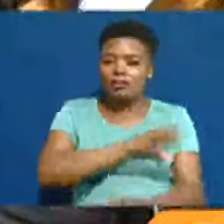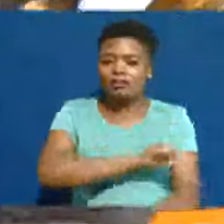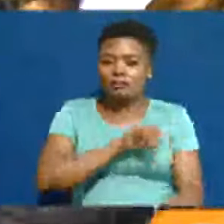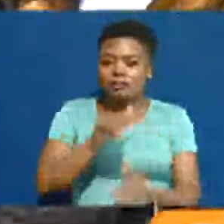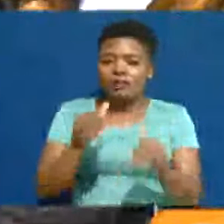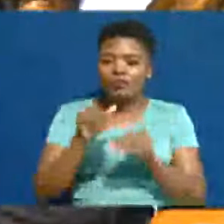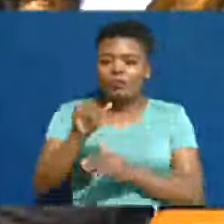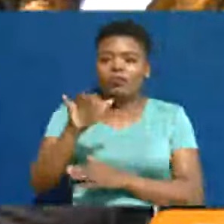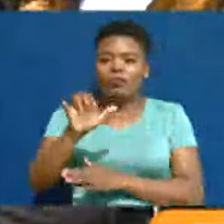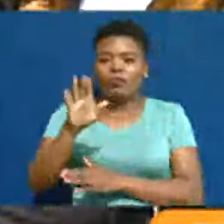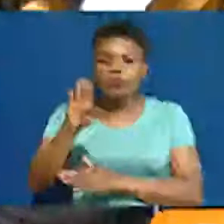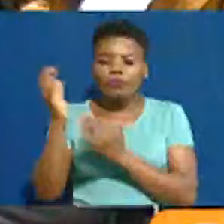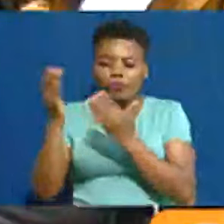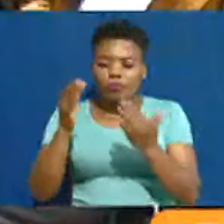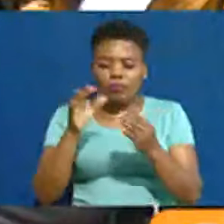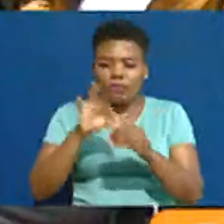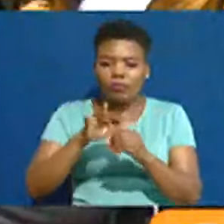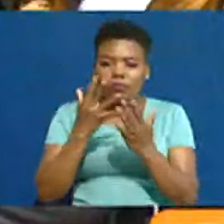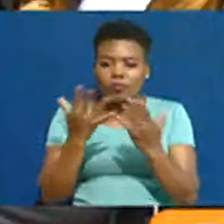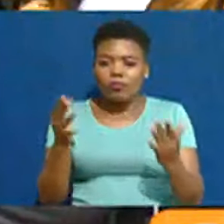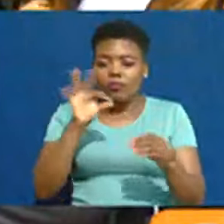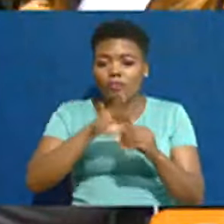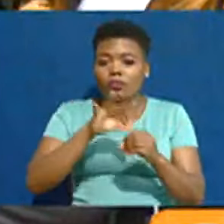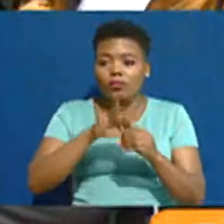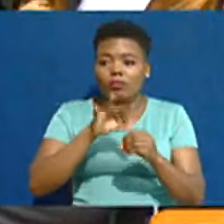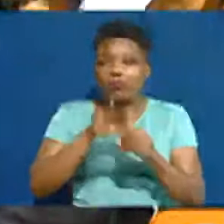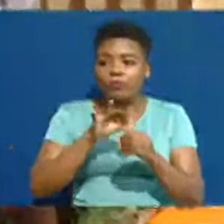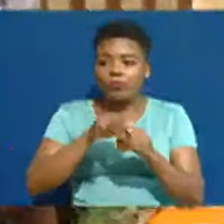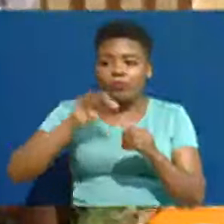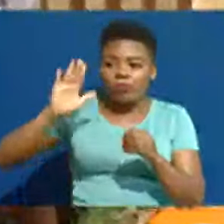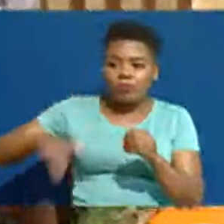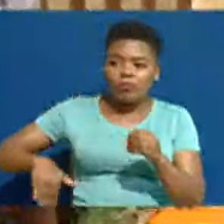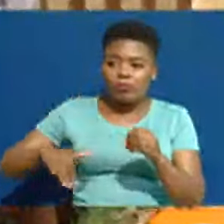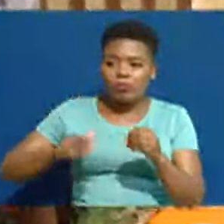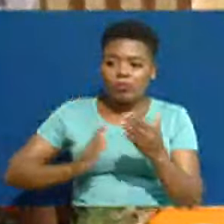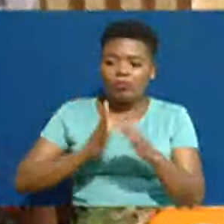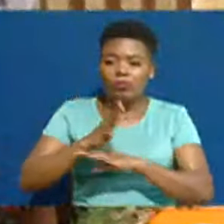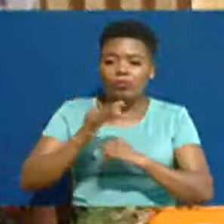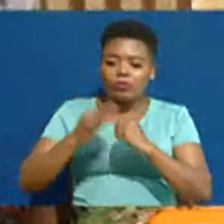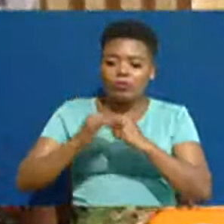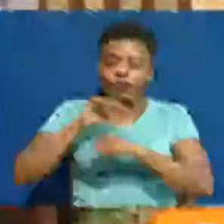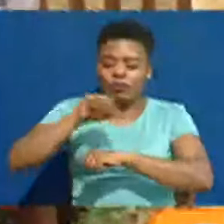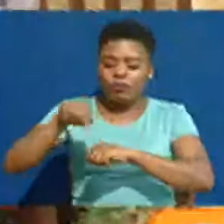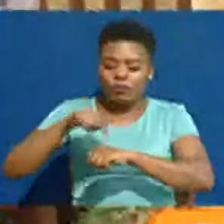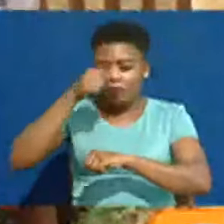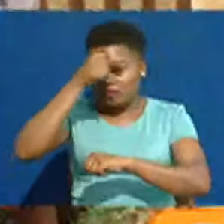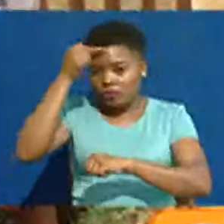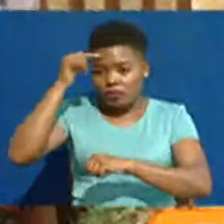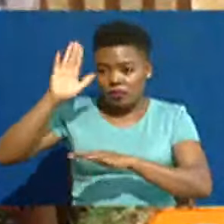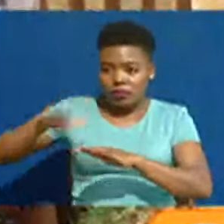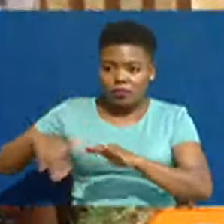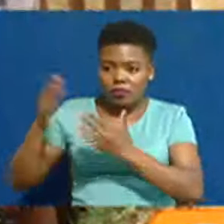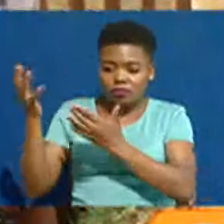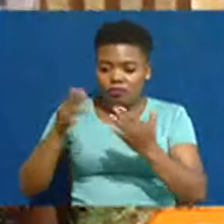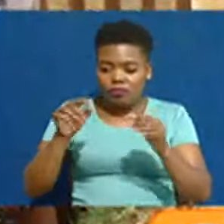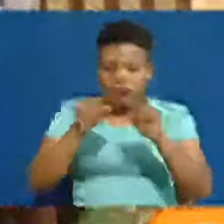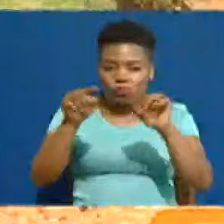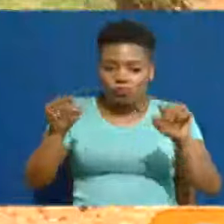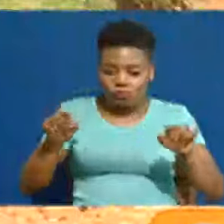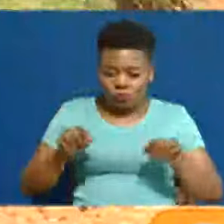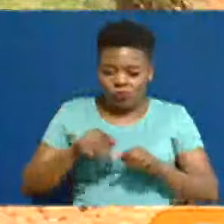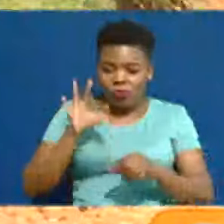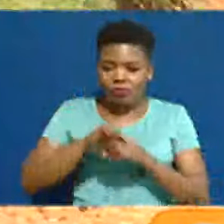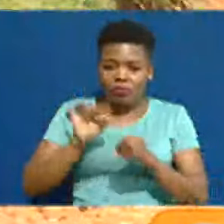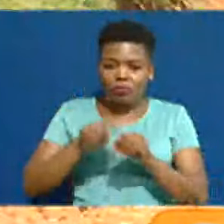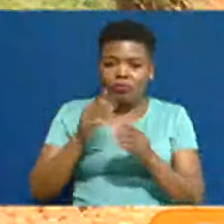IEBC arrival in Nyamira. The elections were delayed by over 8 hours due to the late arrival of ballot papers. Local